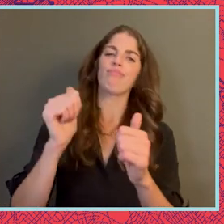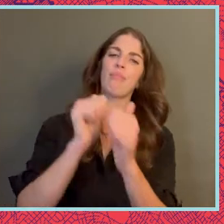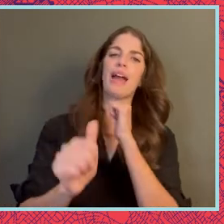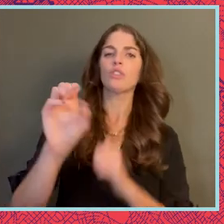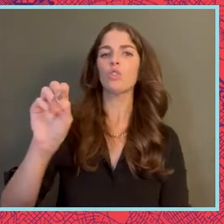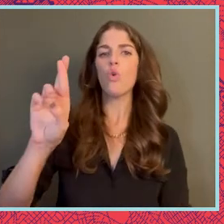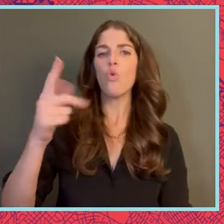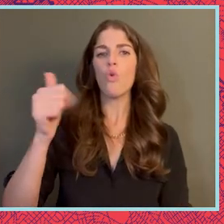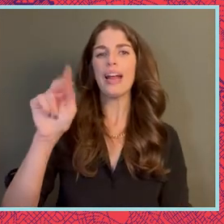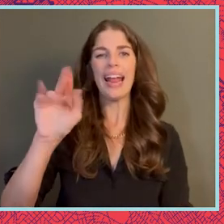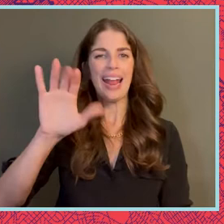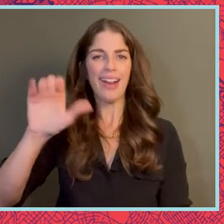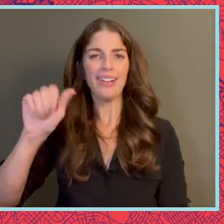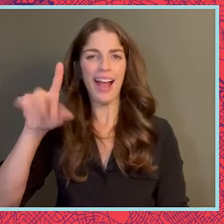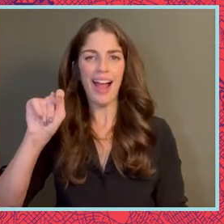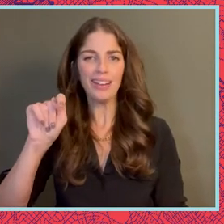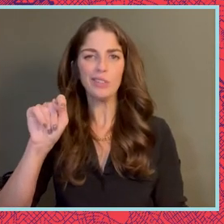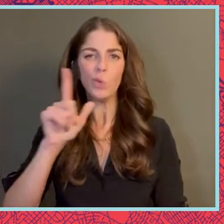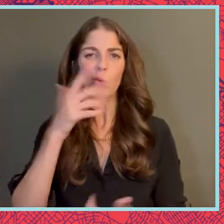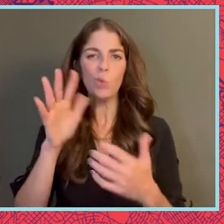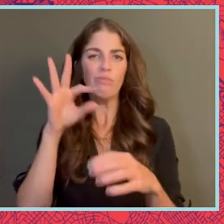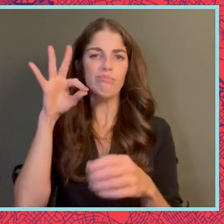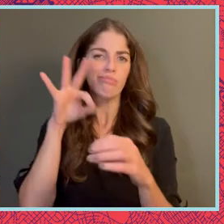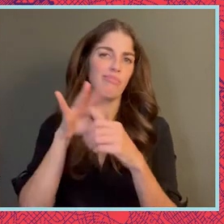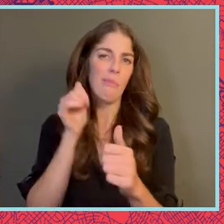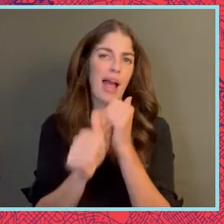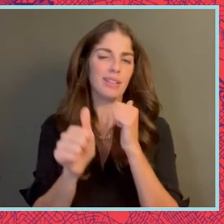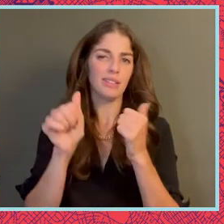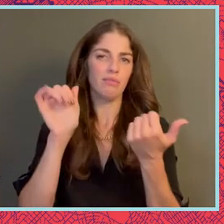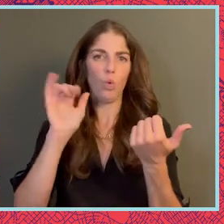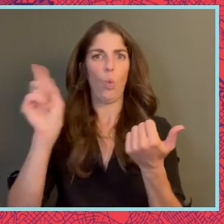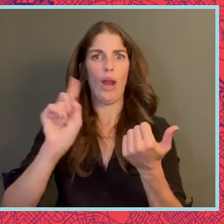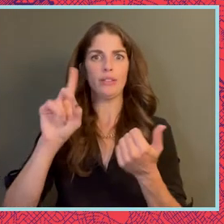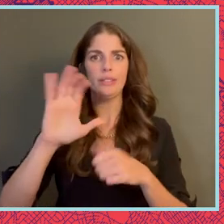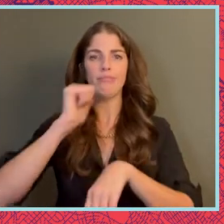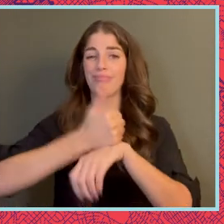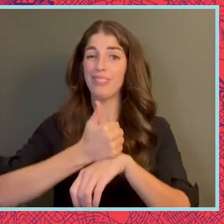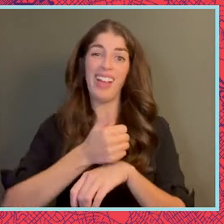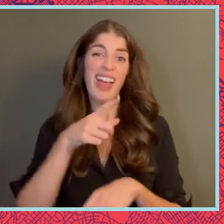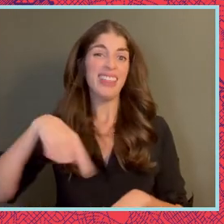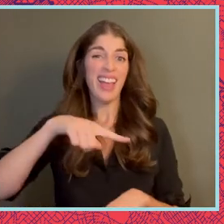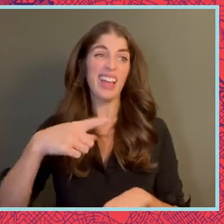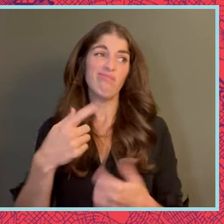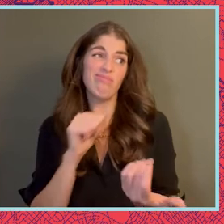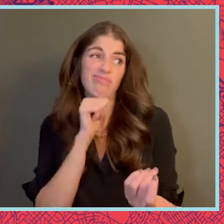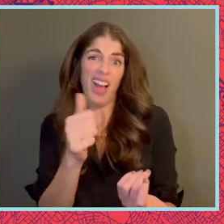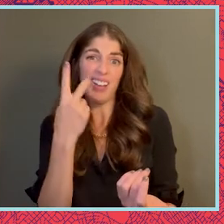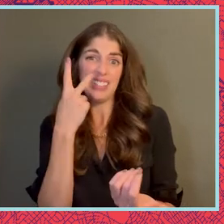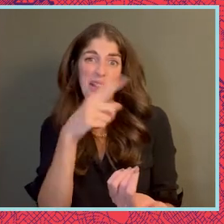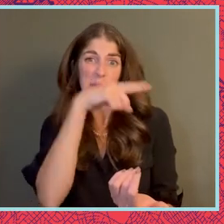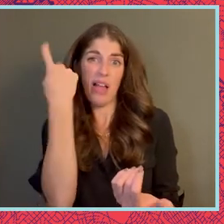district. And race didn't play a role because most of the people voting on that legislation didn't see Black people as citizens who had